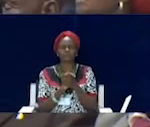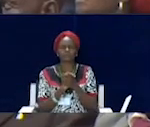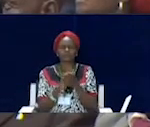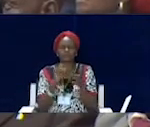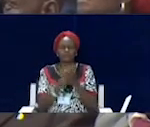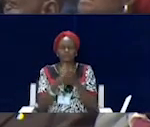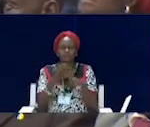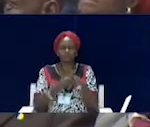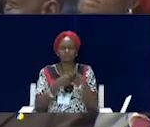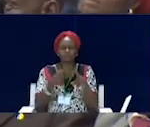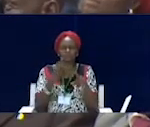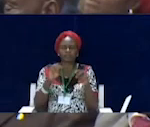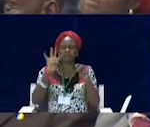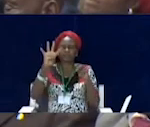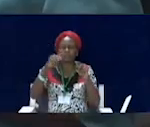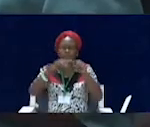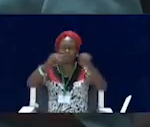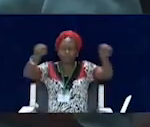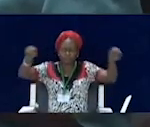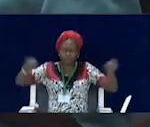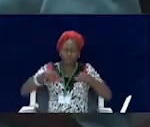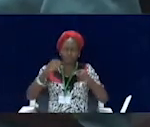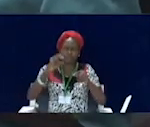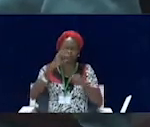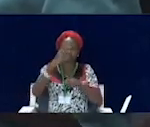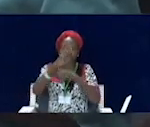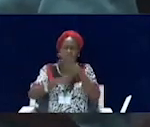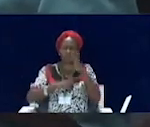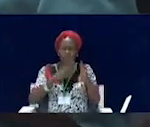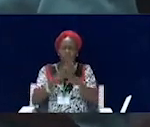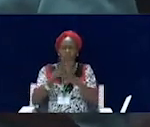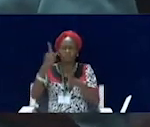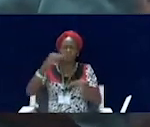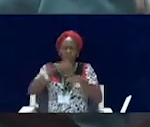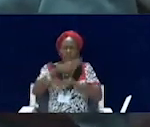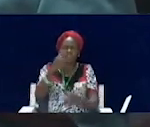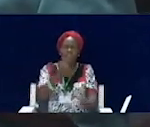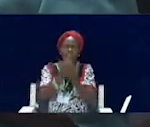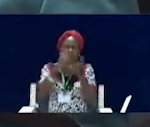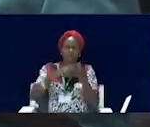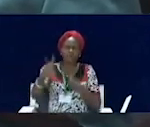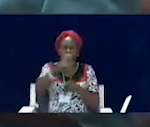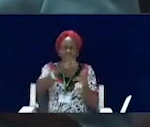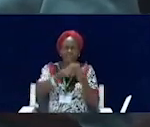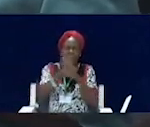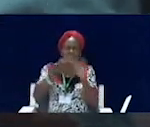that from the four corners of the earth, you will send help to your children.